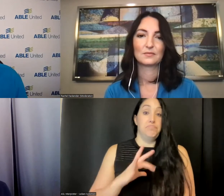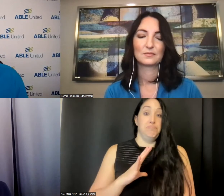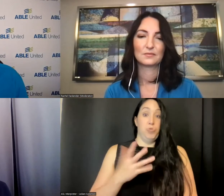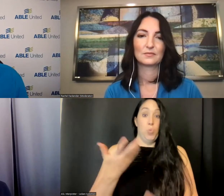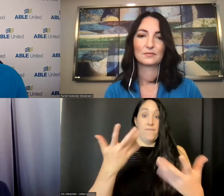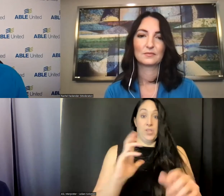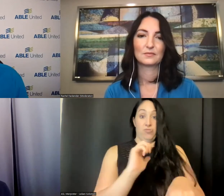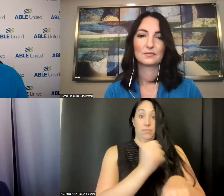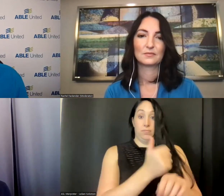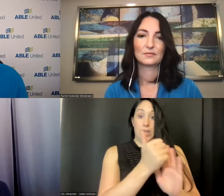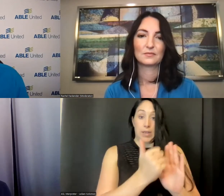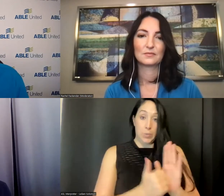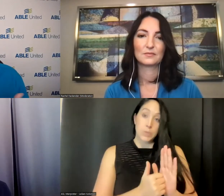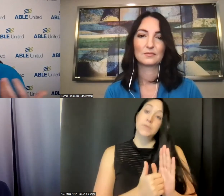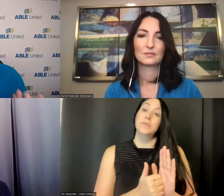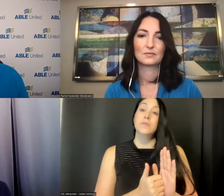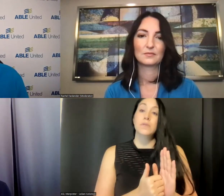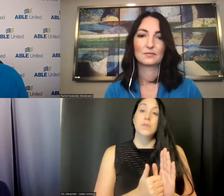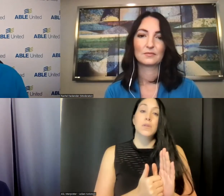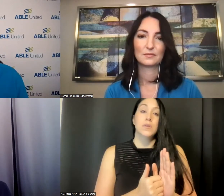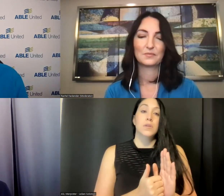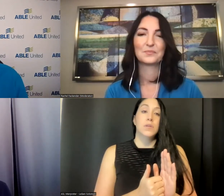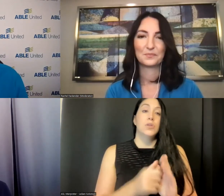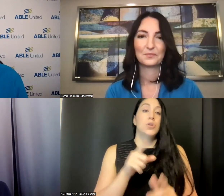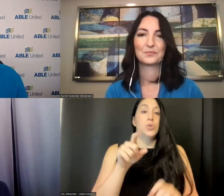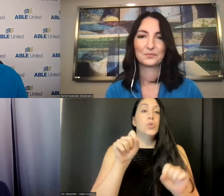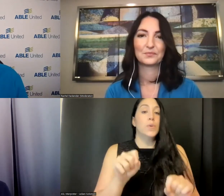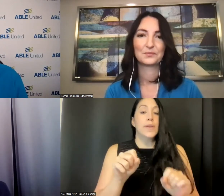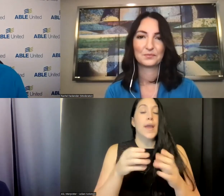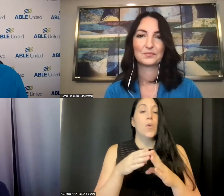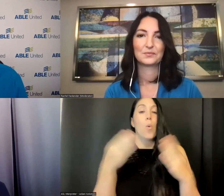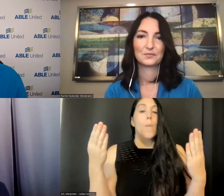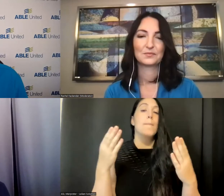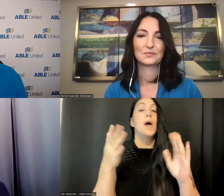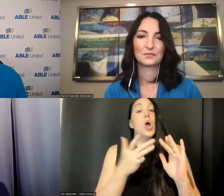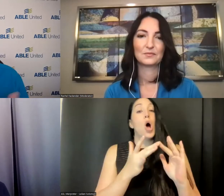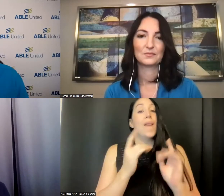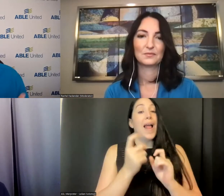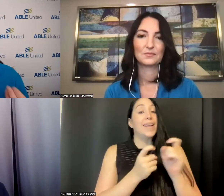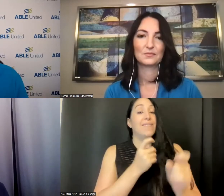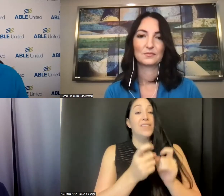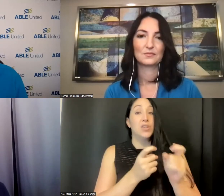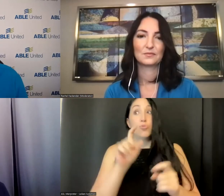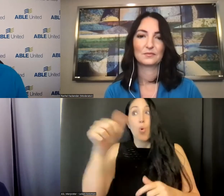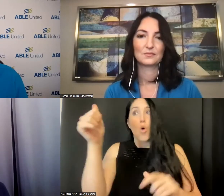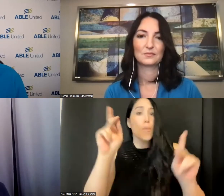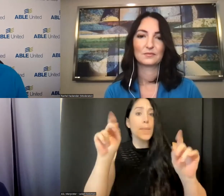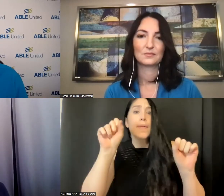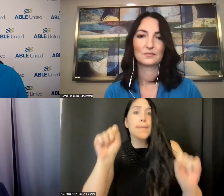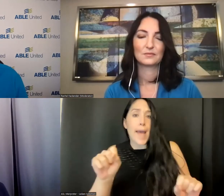established, there's a way to open up an online gifting portal so people can make contributions to your ABLE